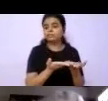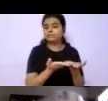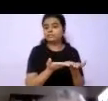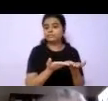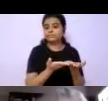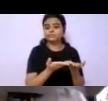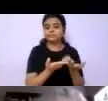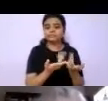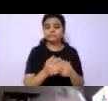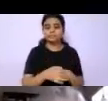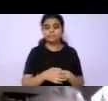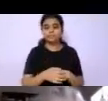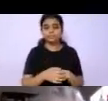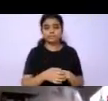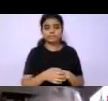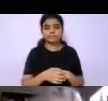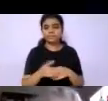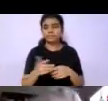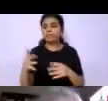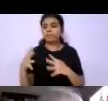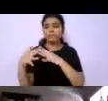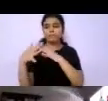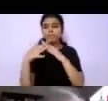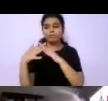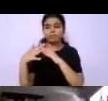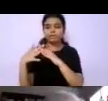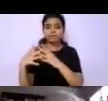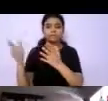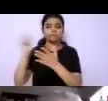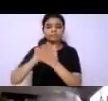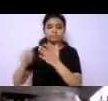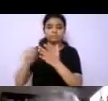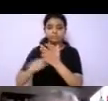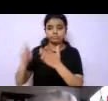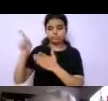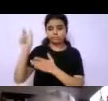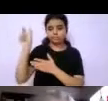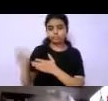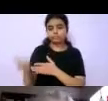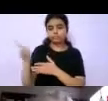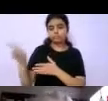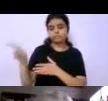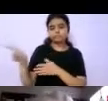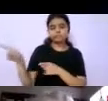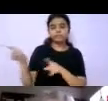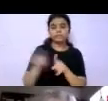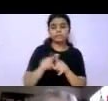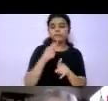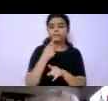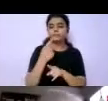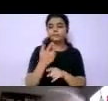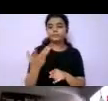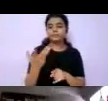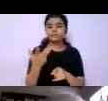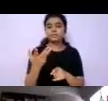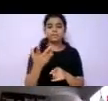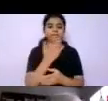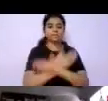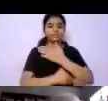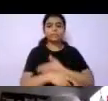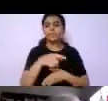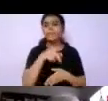work by an American philosopher, Elizabeth Barnes, has spoken of disabled bodies as minority